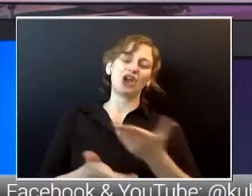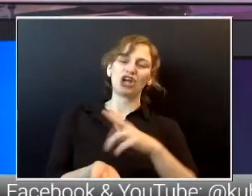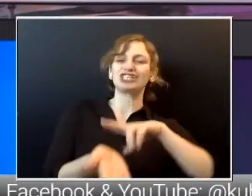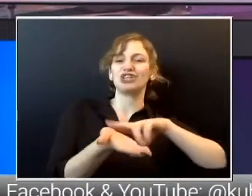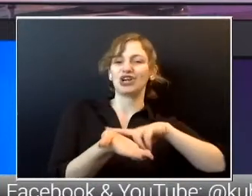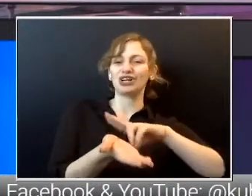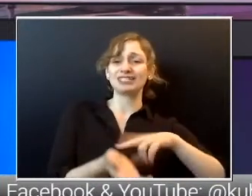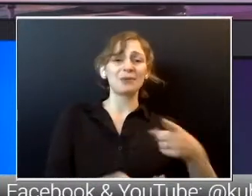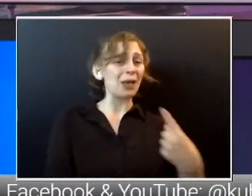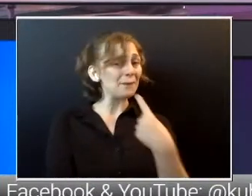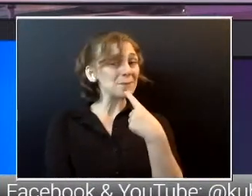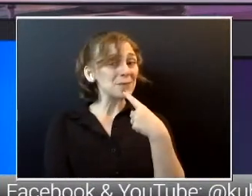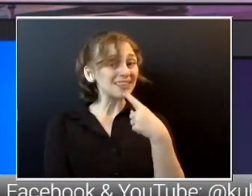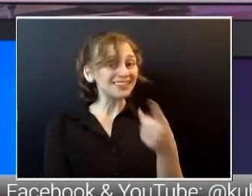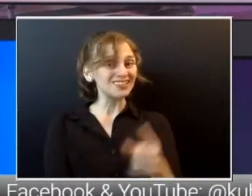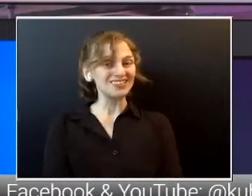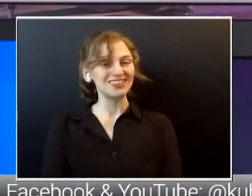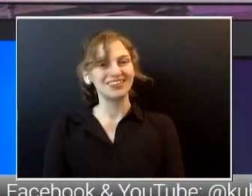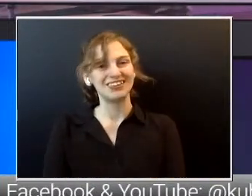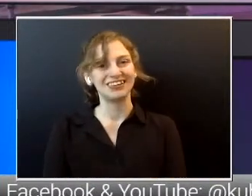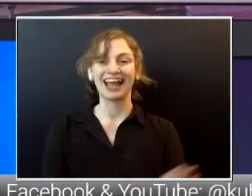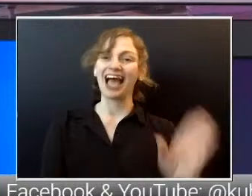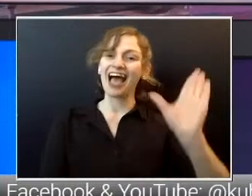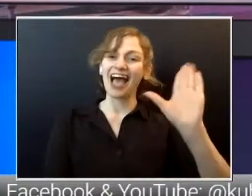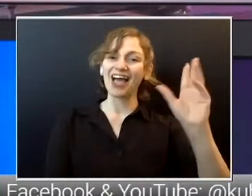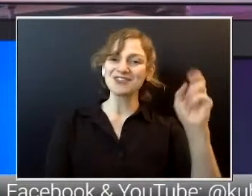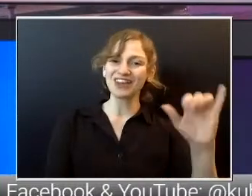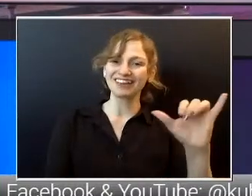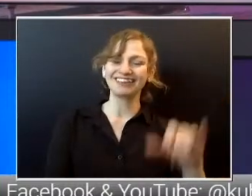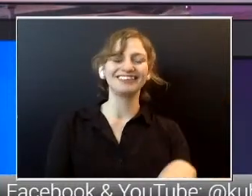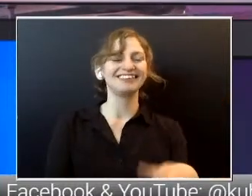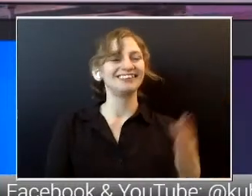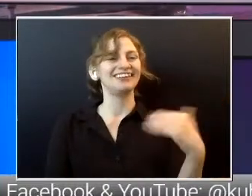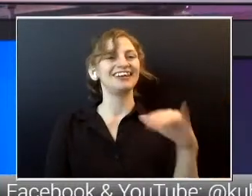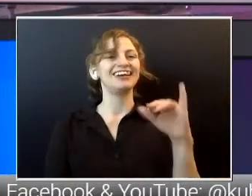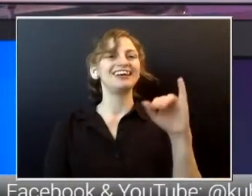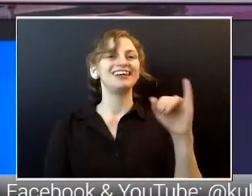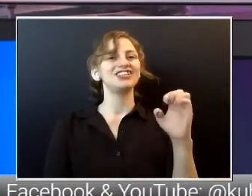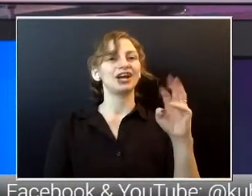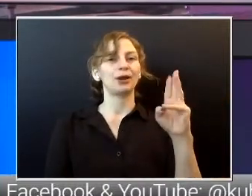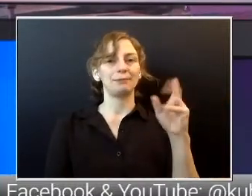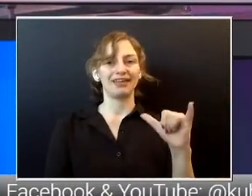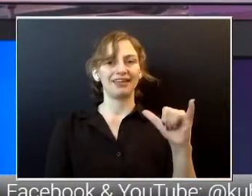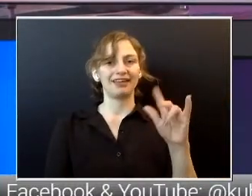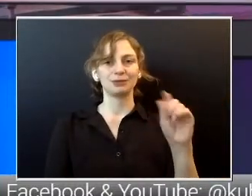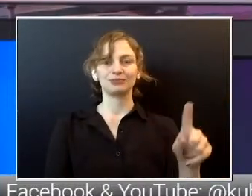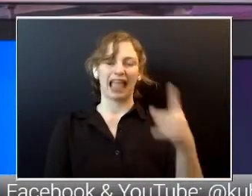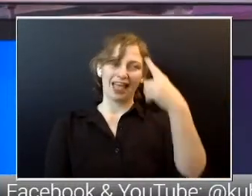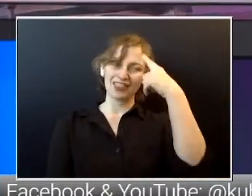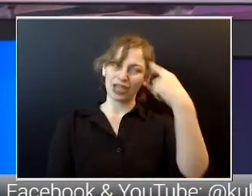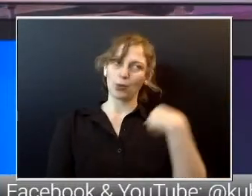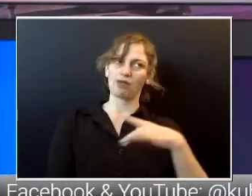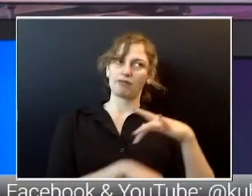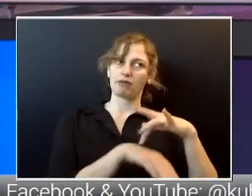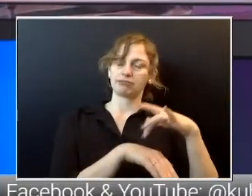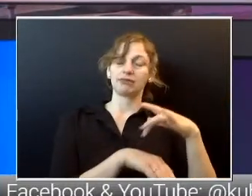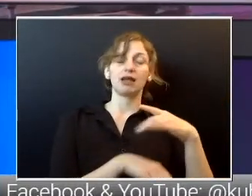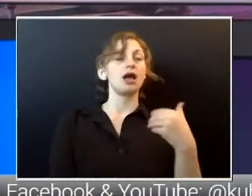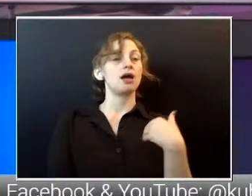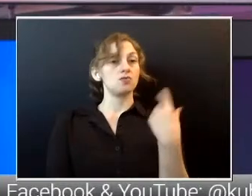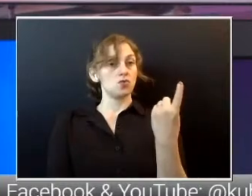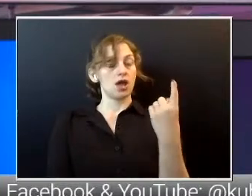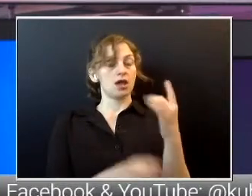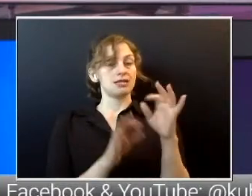so sweet. Jeremy has a question, and I think we've touched on this. Jeremy asked, does having one dissection mean you're at higher risk